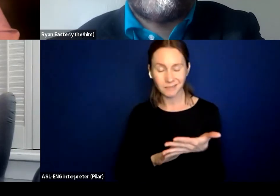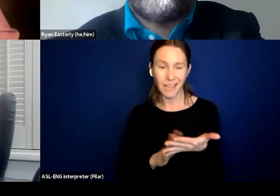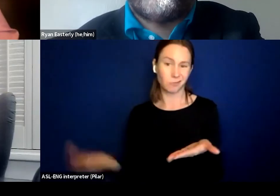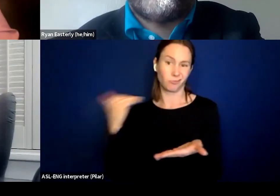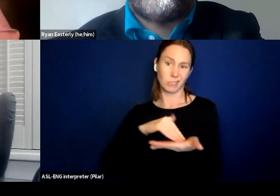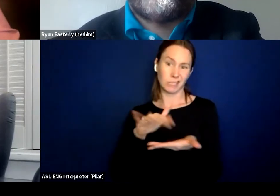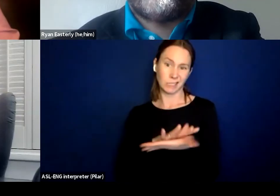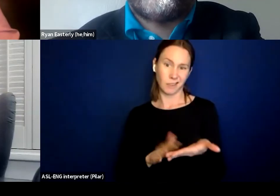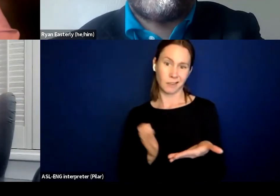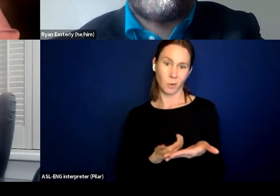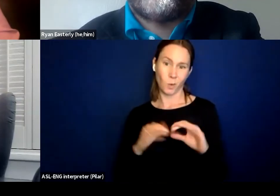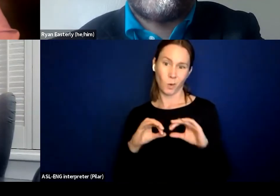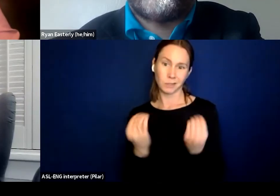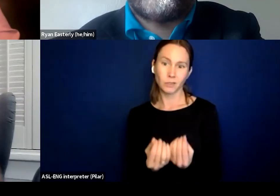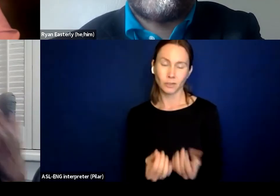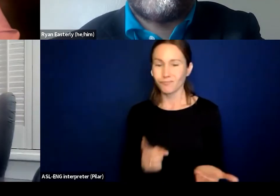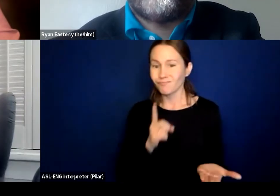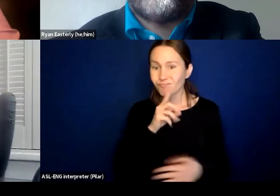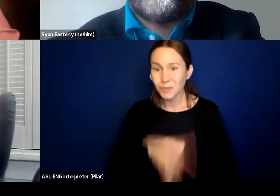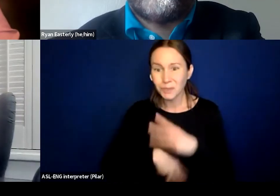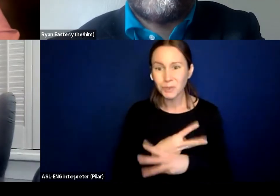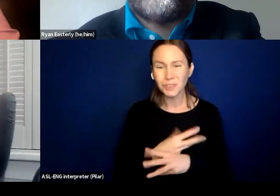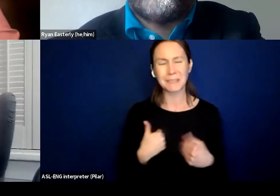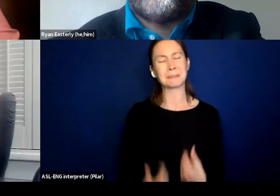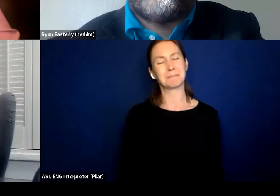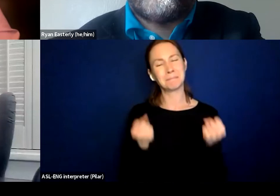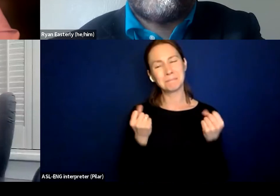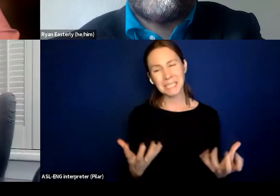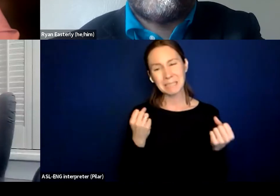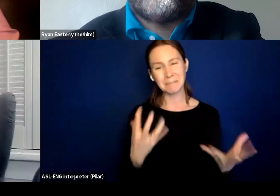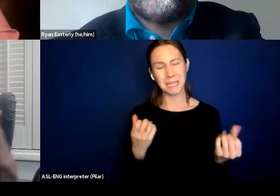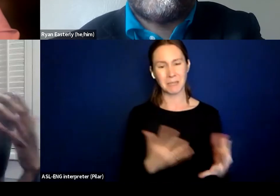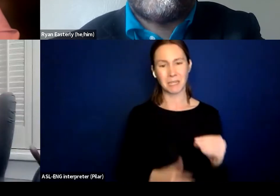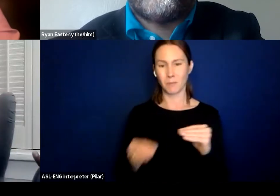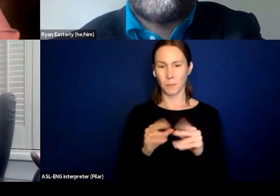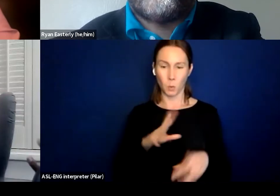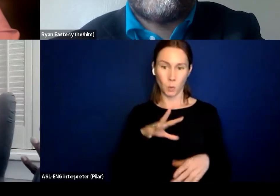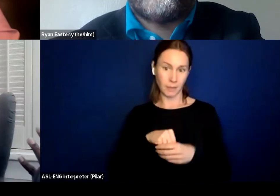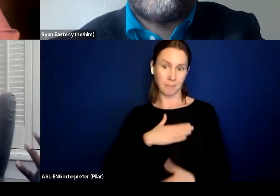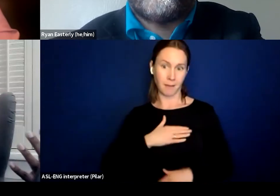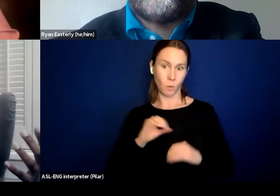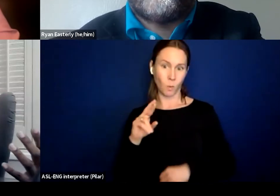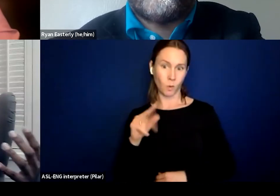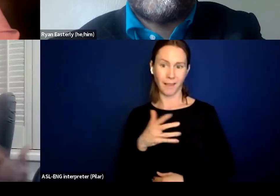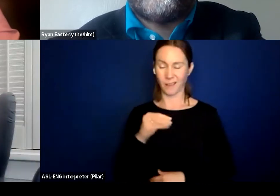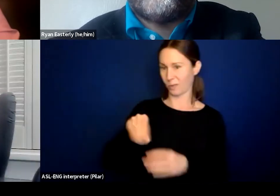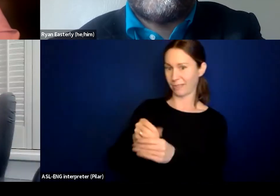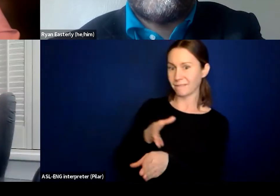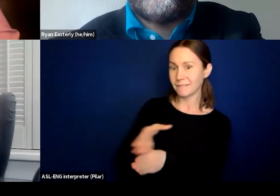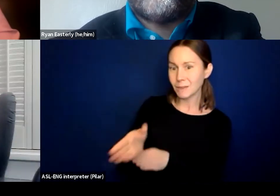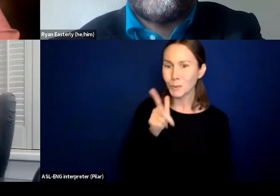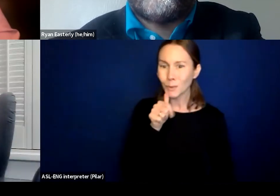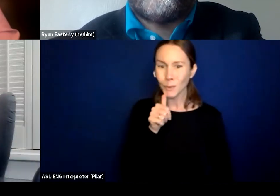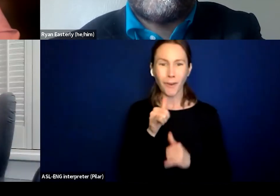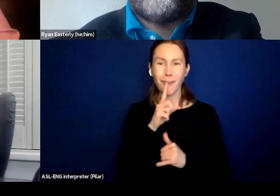organization. And the reality is that there are many, many, many, many more people in my organization and in our field who, like